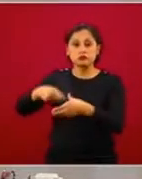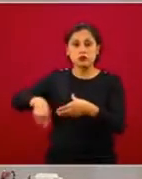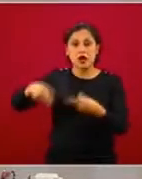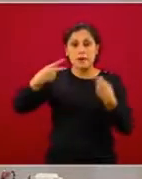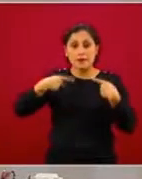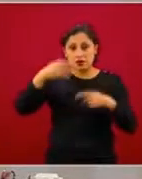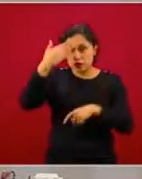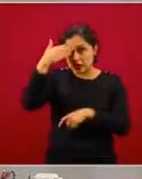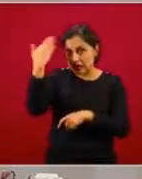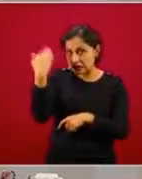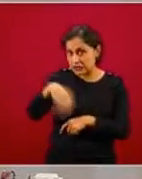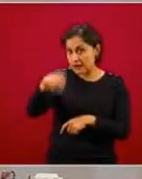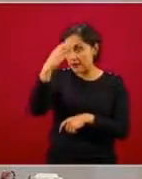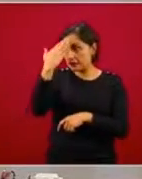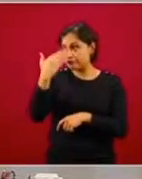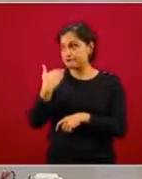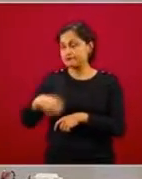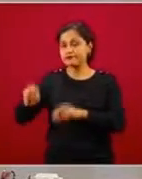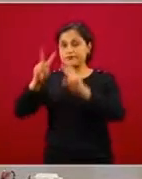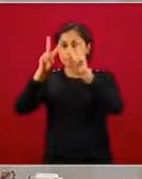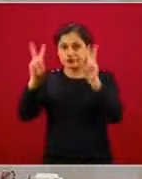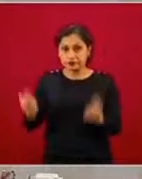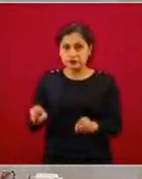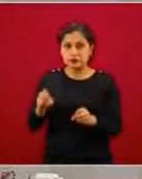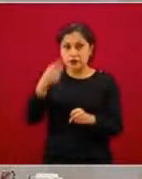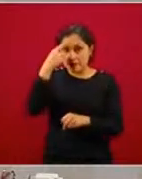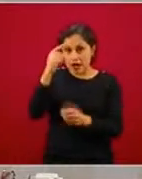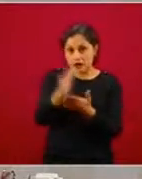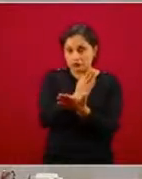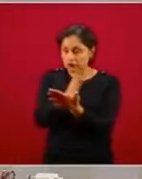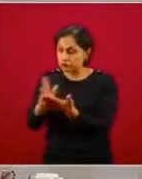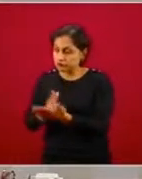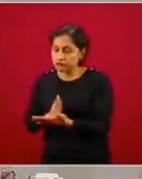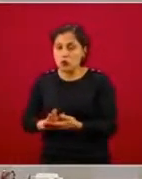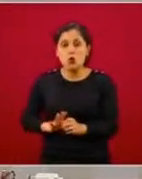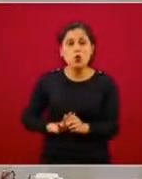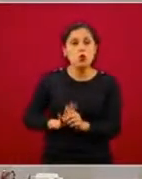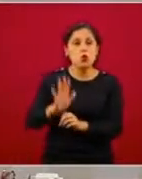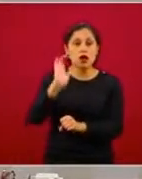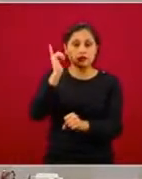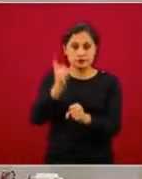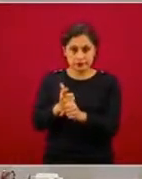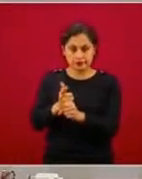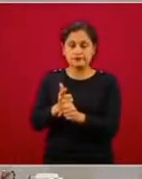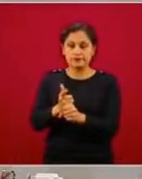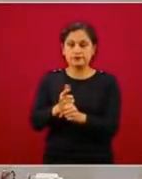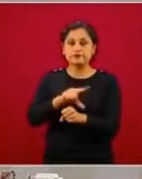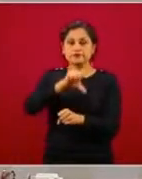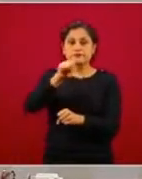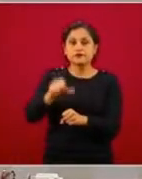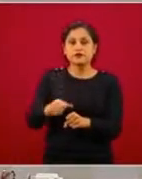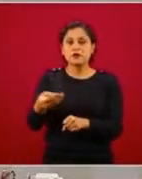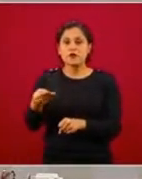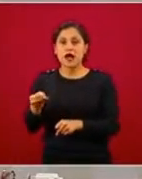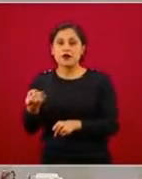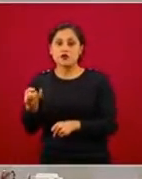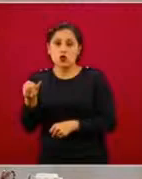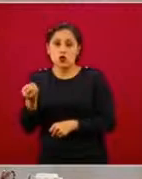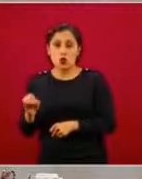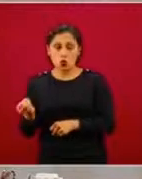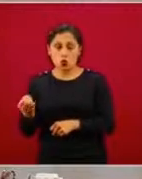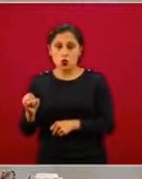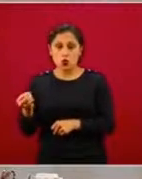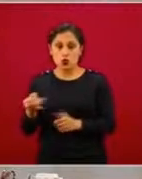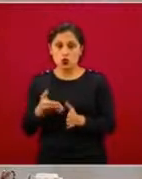and para from other seleccionar health las cepas institutions correspondientes, los so that we tipos can y choose the subtipos. strains, the Después, proper aproximadamente en subtypes, mayo, types, junio, so se that we'll be hace able